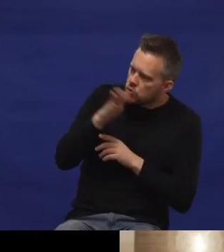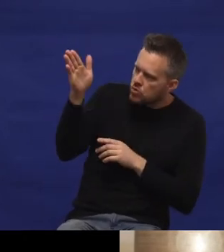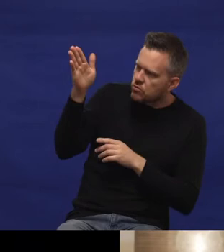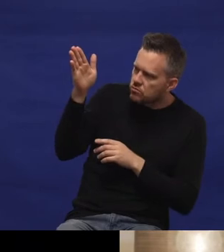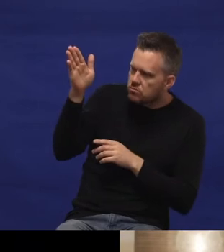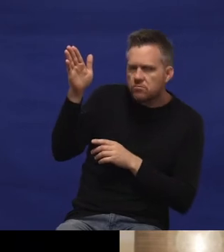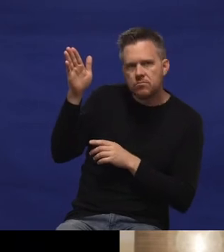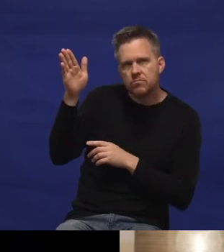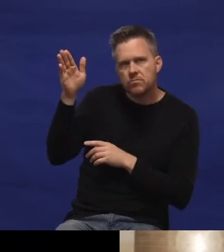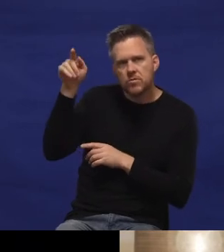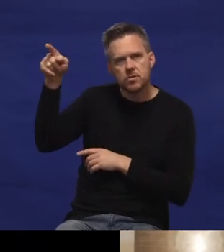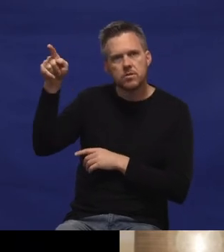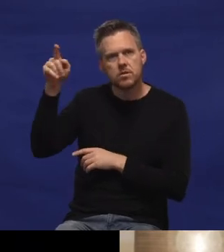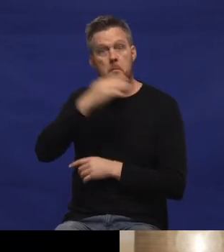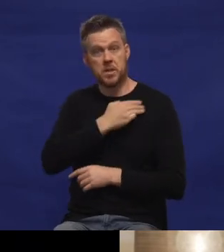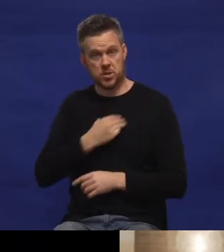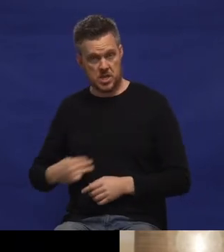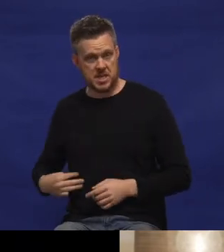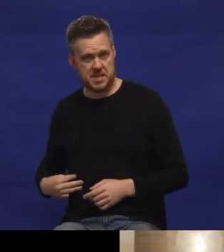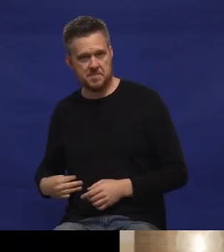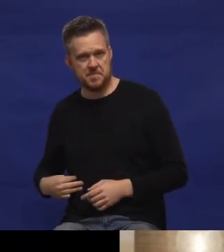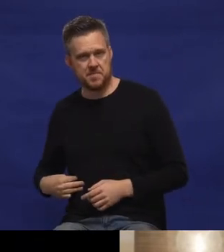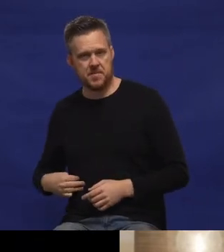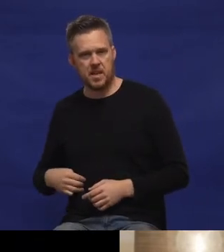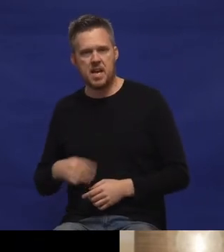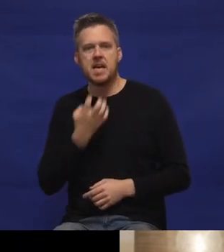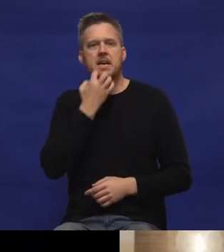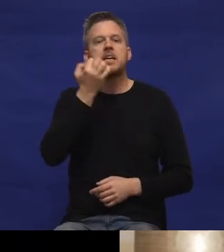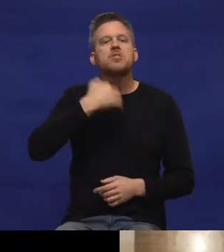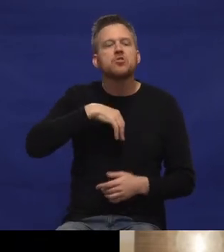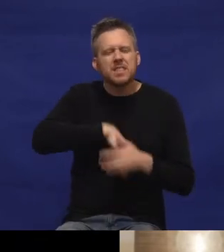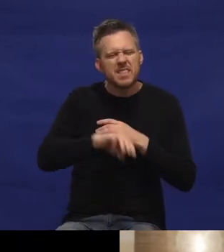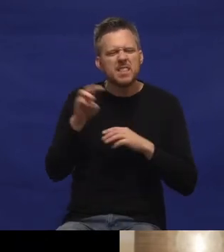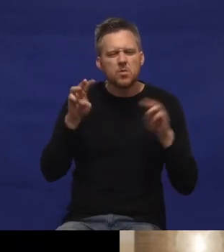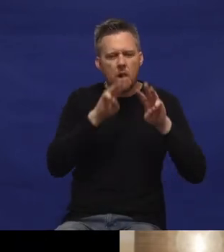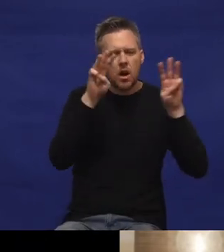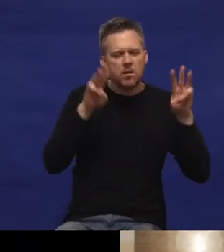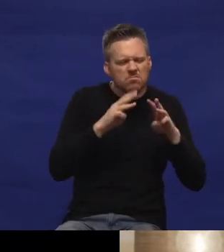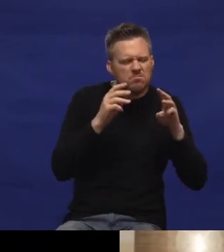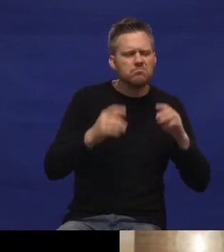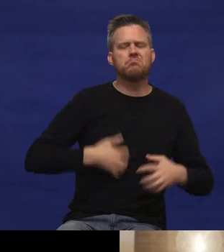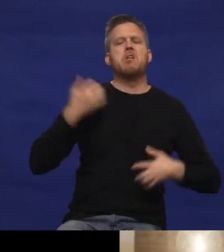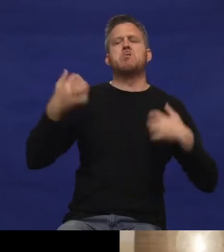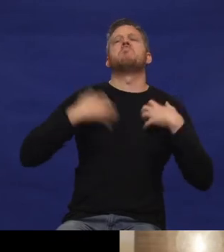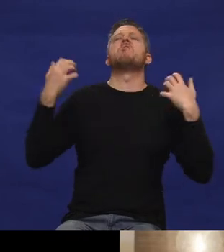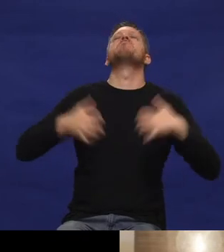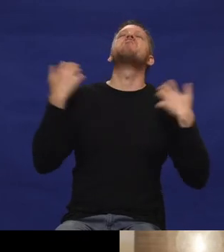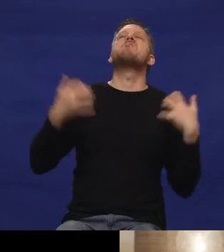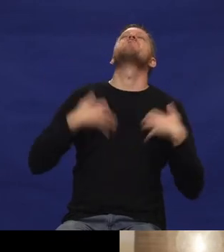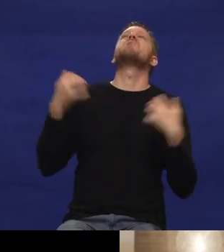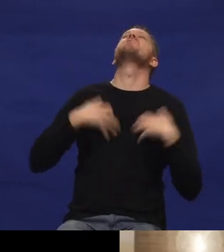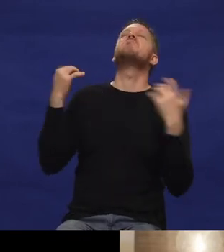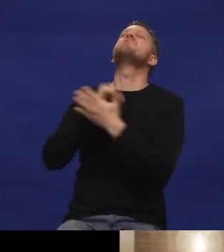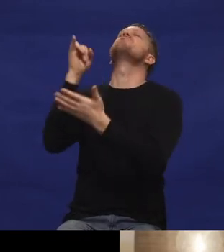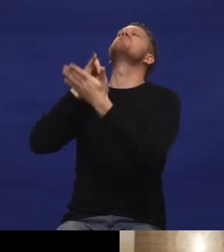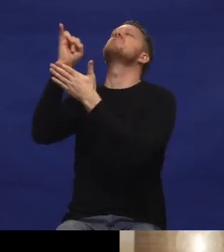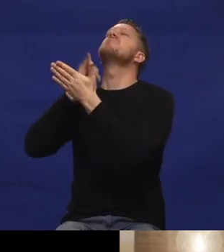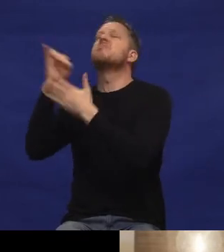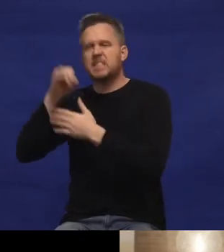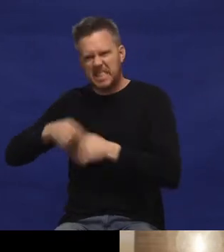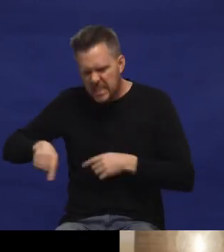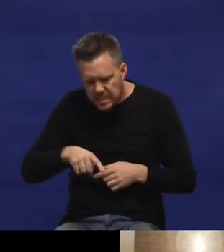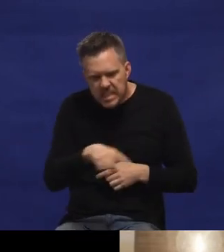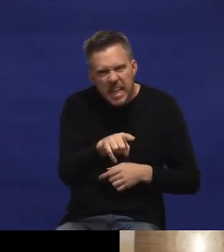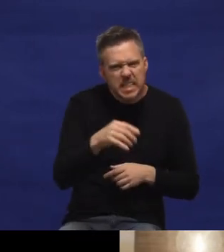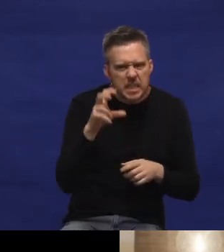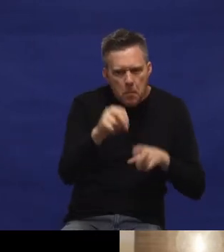Mashiach. The Israelites were in the wilderness complaining, whinging, whining, and griping about God. And God caused poisonous